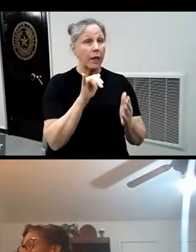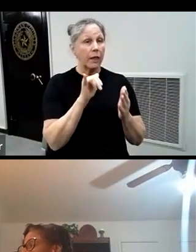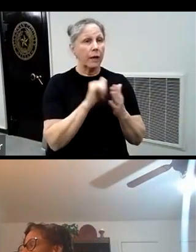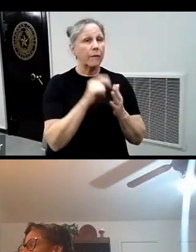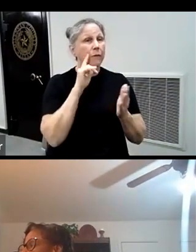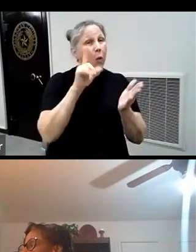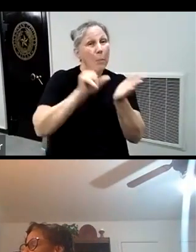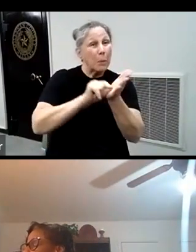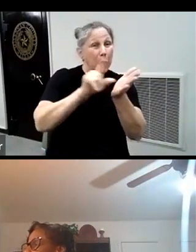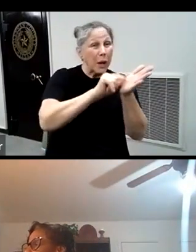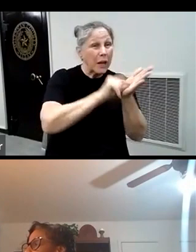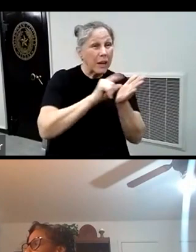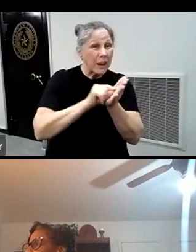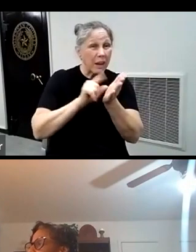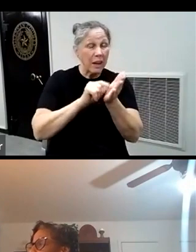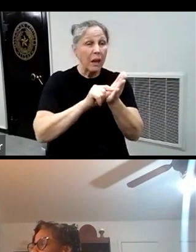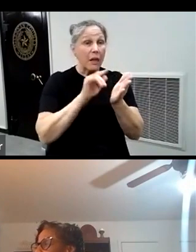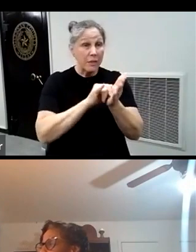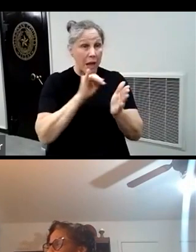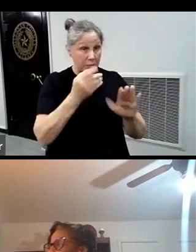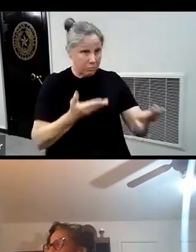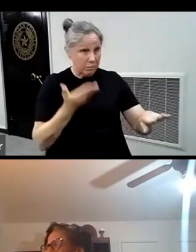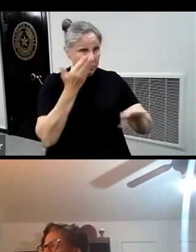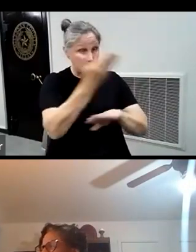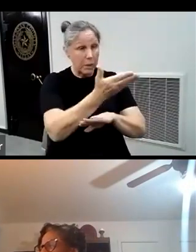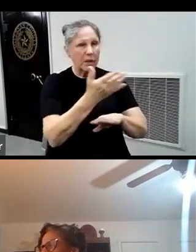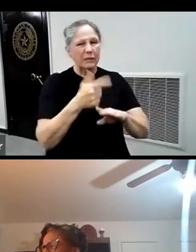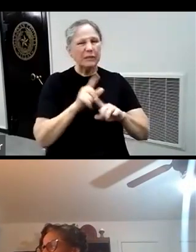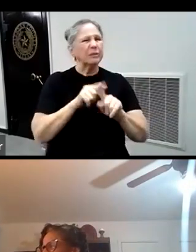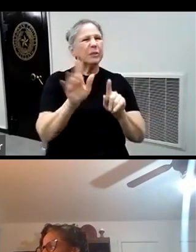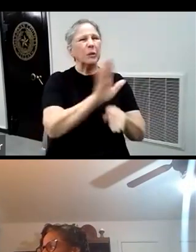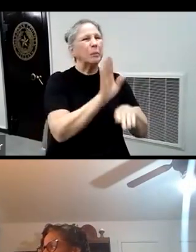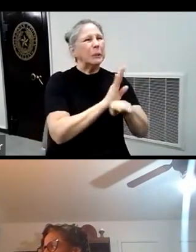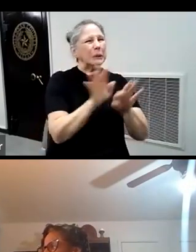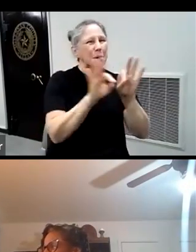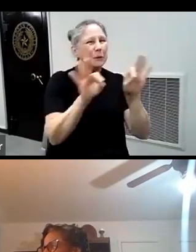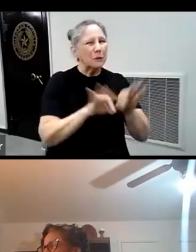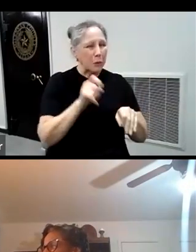printing for various departments from farm and business farms.